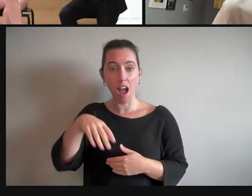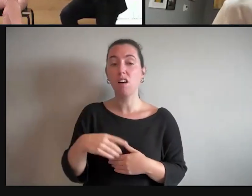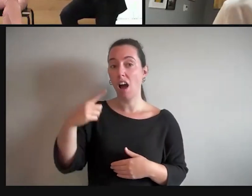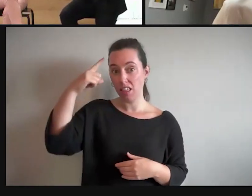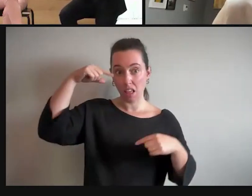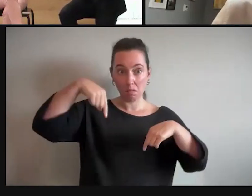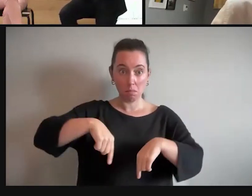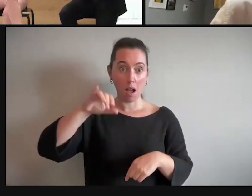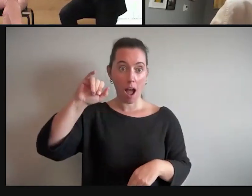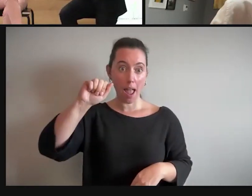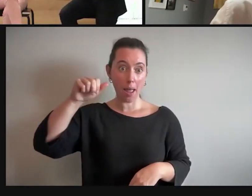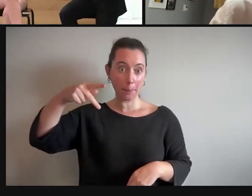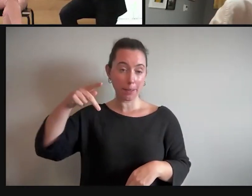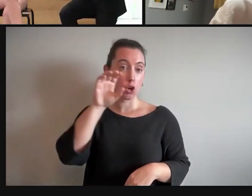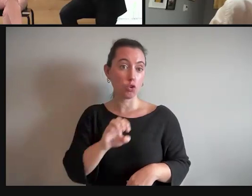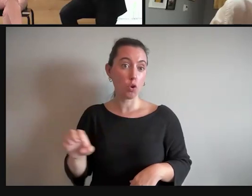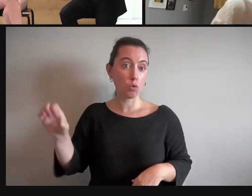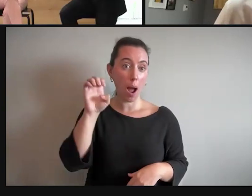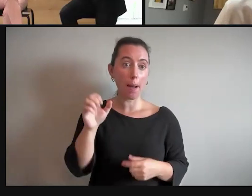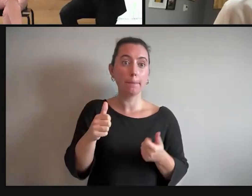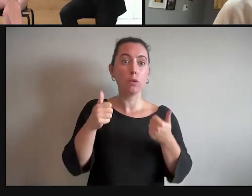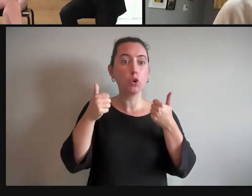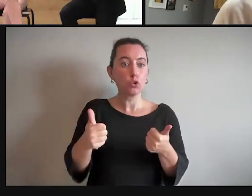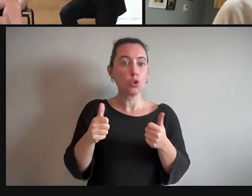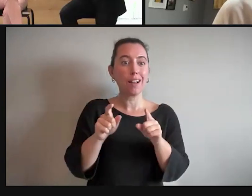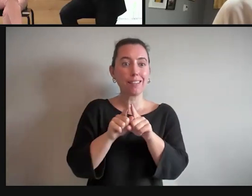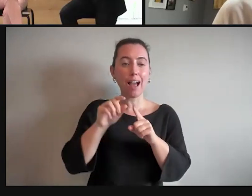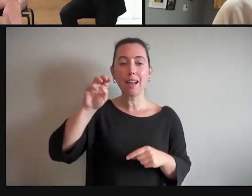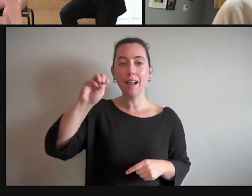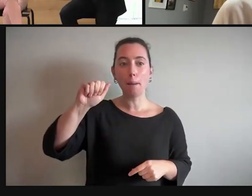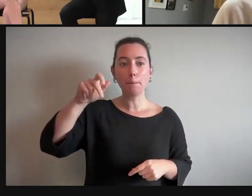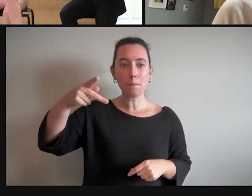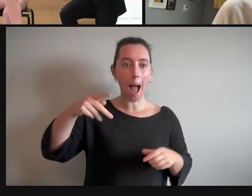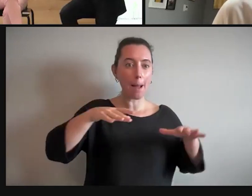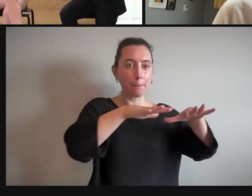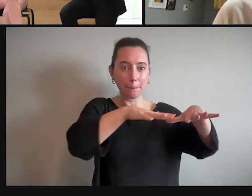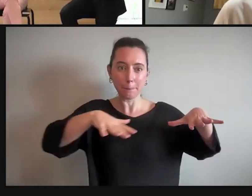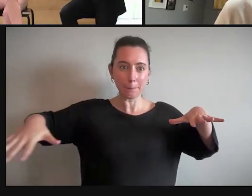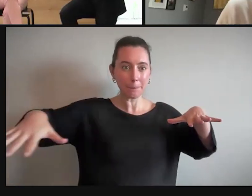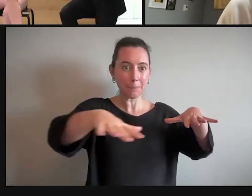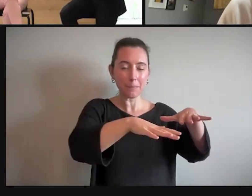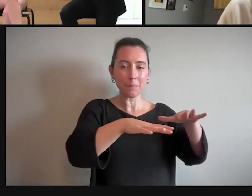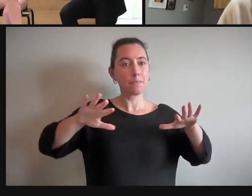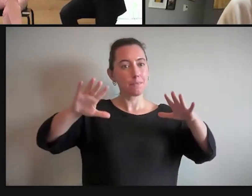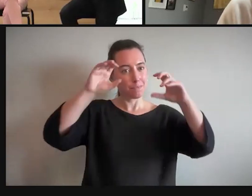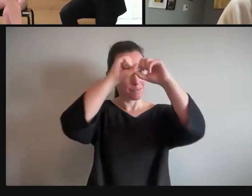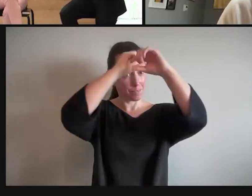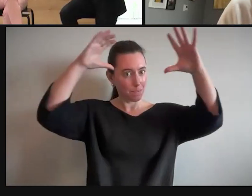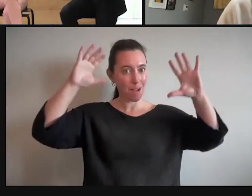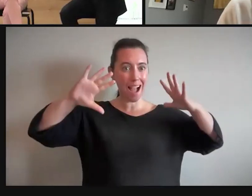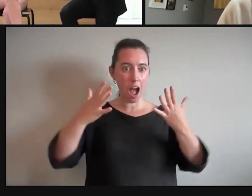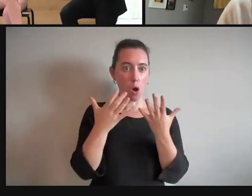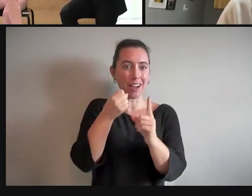of the good thing would be having a mapping of how we would impact every single European